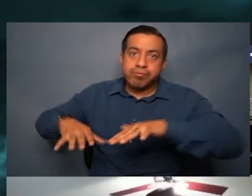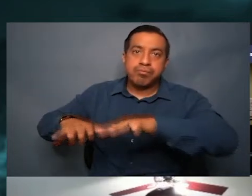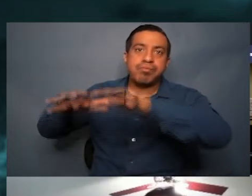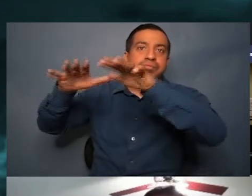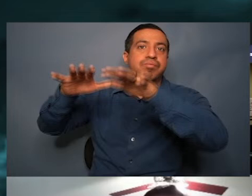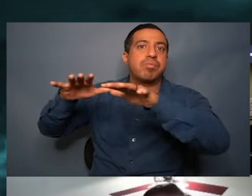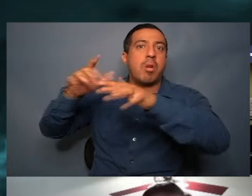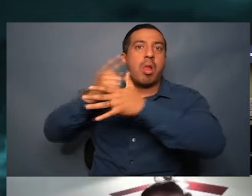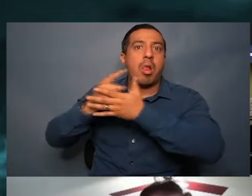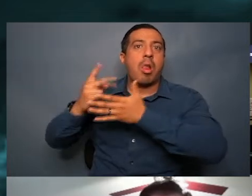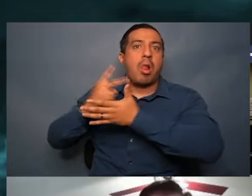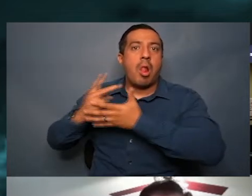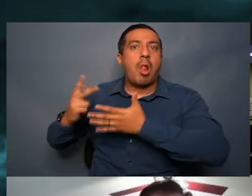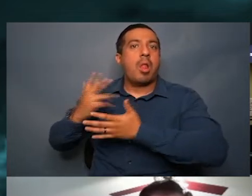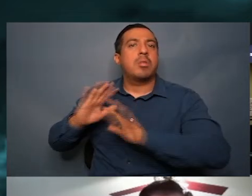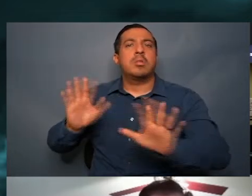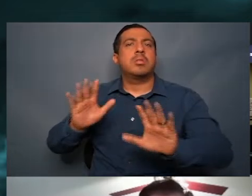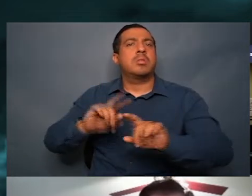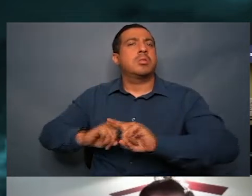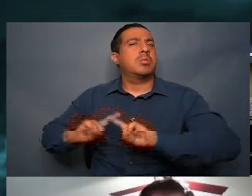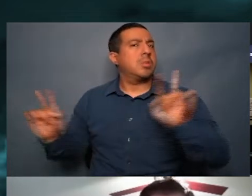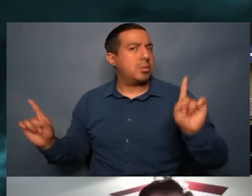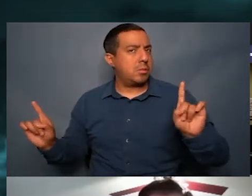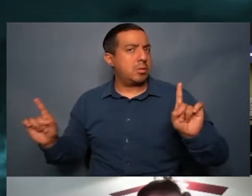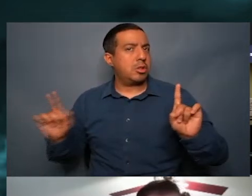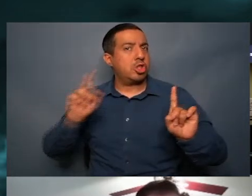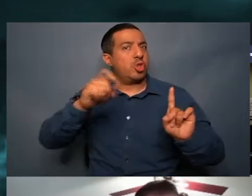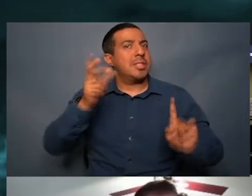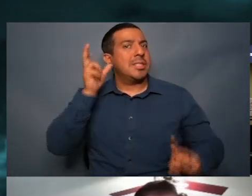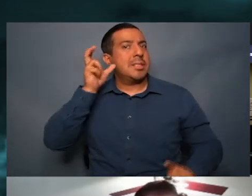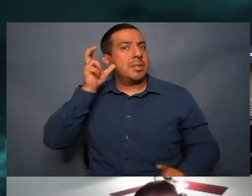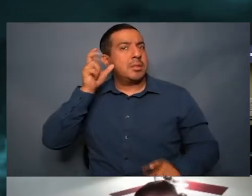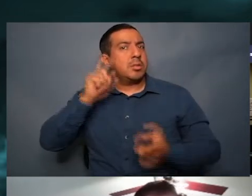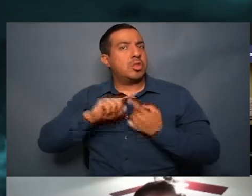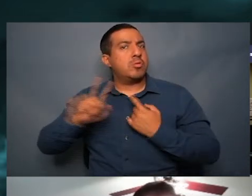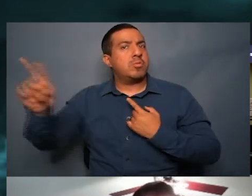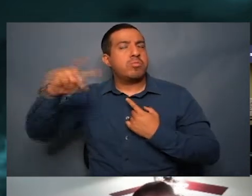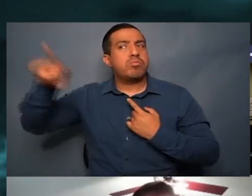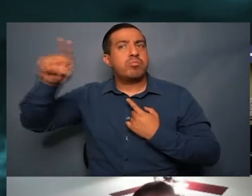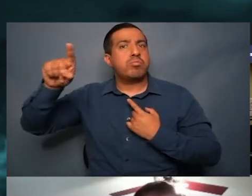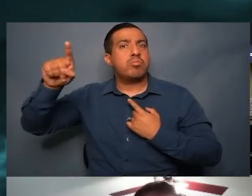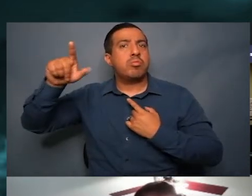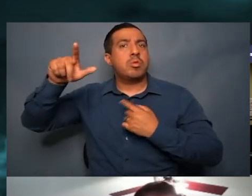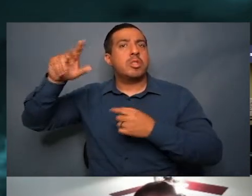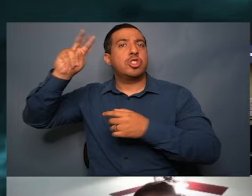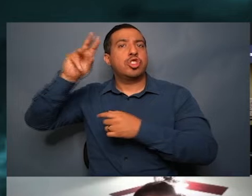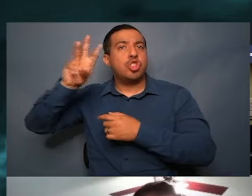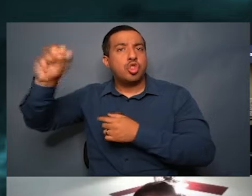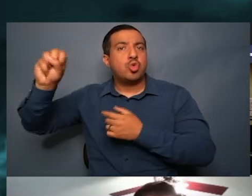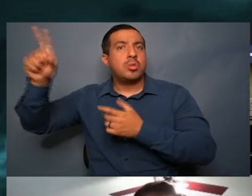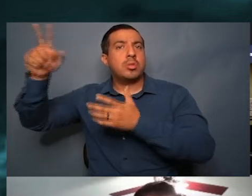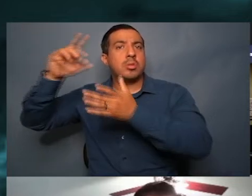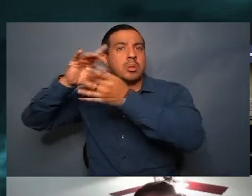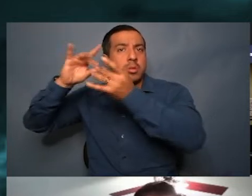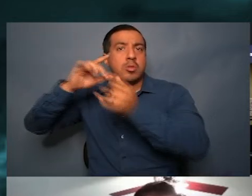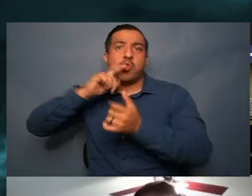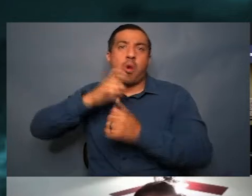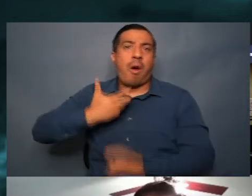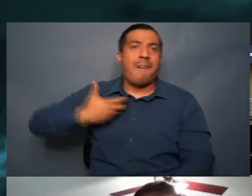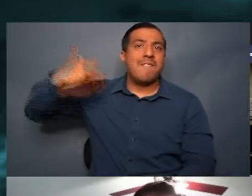here. So it's really, really important to listen to your local officials when it comes to evacuation decisions and